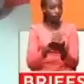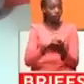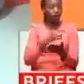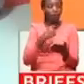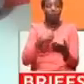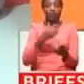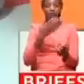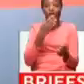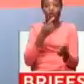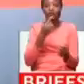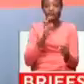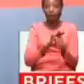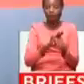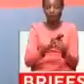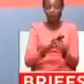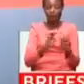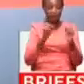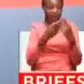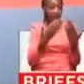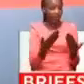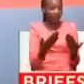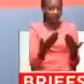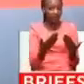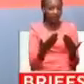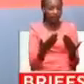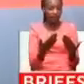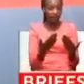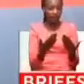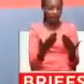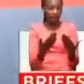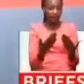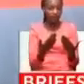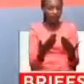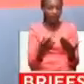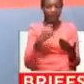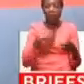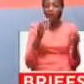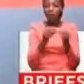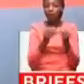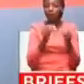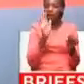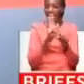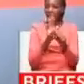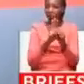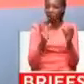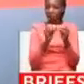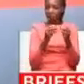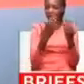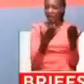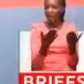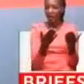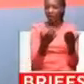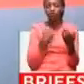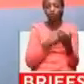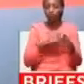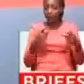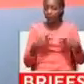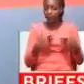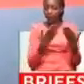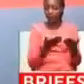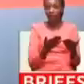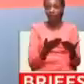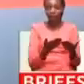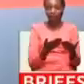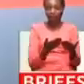you know, opportunities. Hey, come meet this guy. Hey, go over there and meet that. I was meeting all kinds of people, you know, and obviously